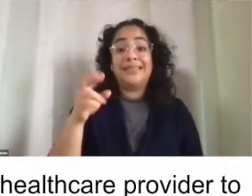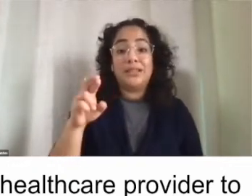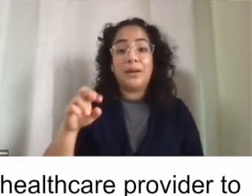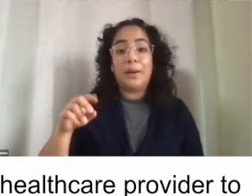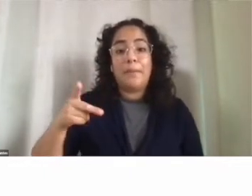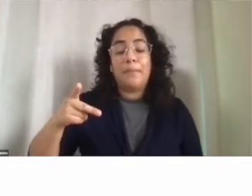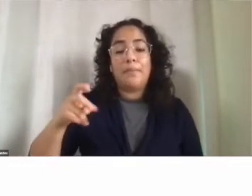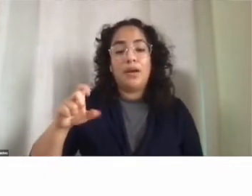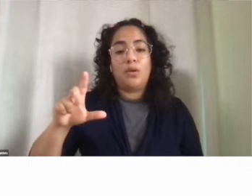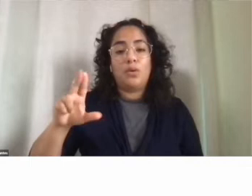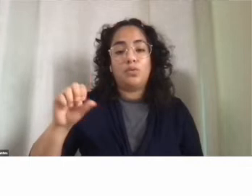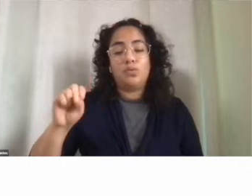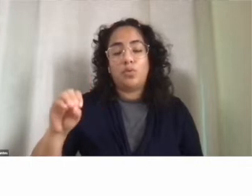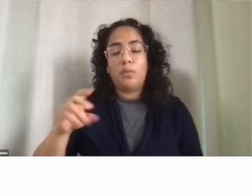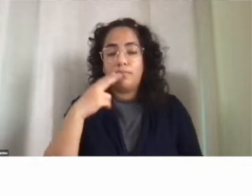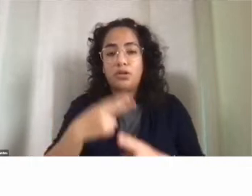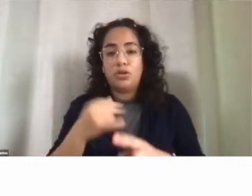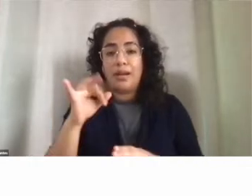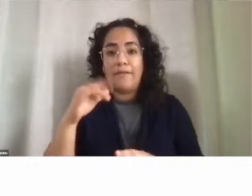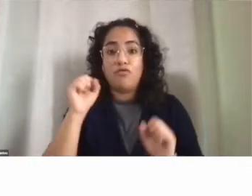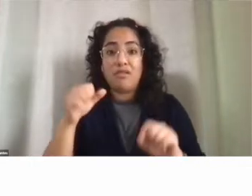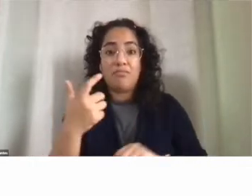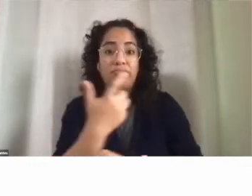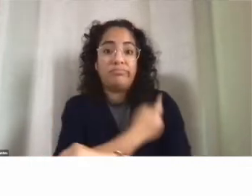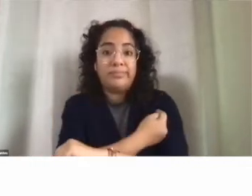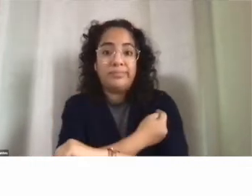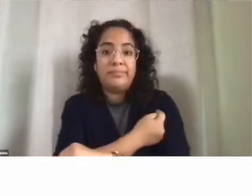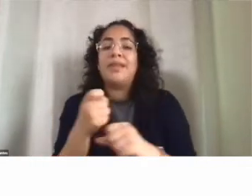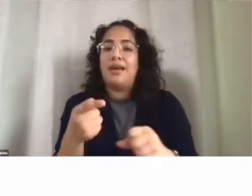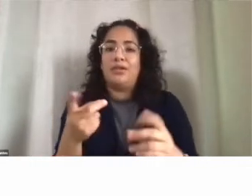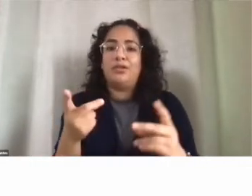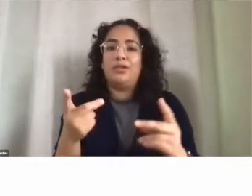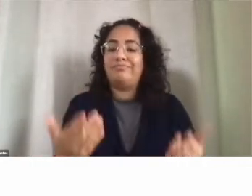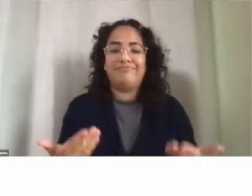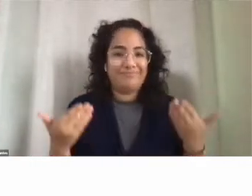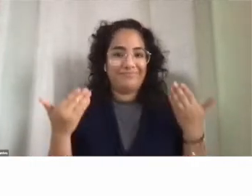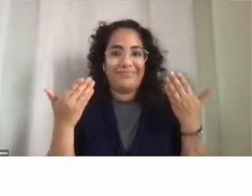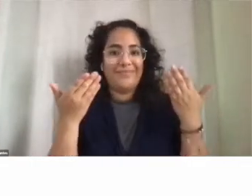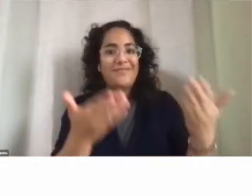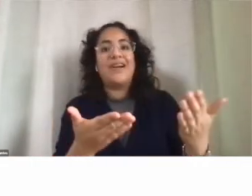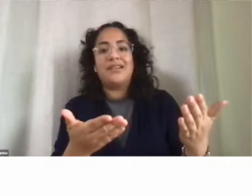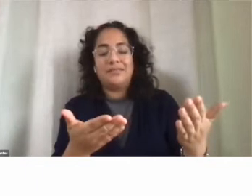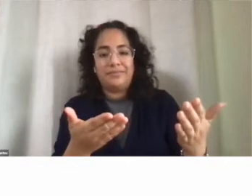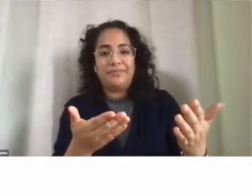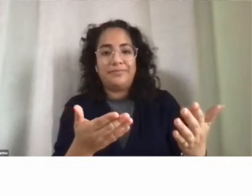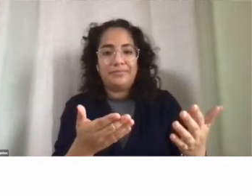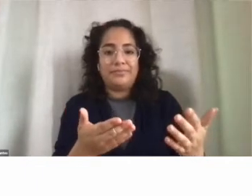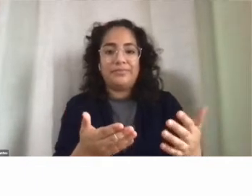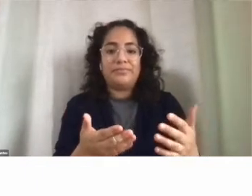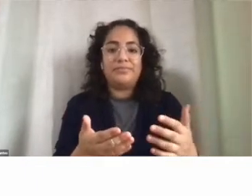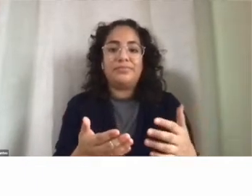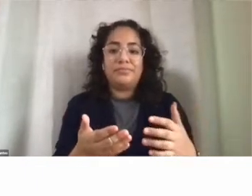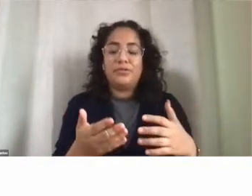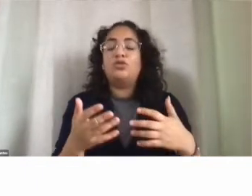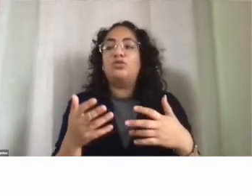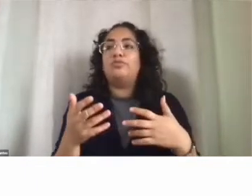Peluso said, if you can, get vaccinated. I do invite all of us to treat with kindness